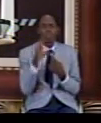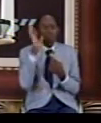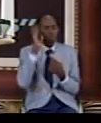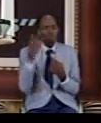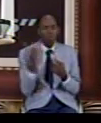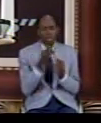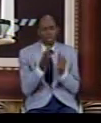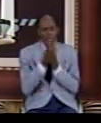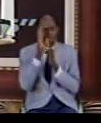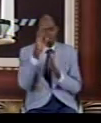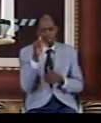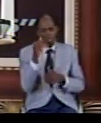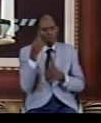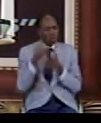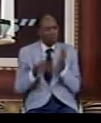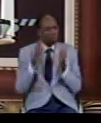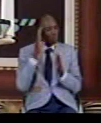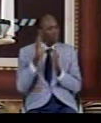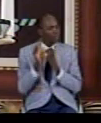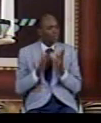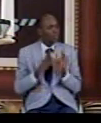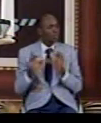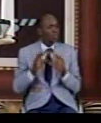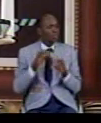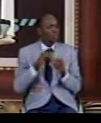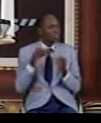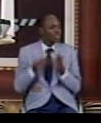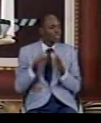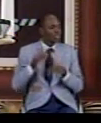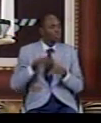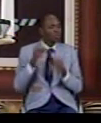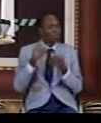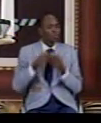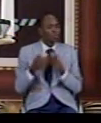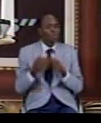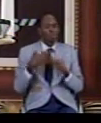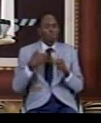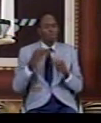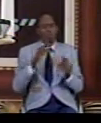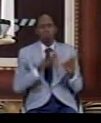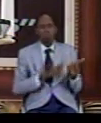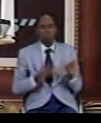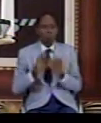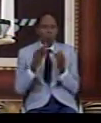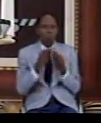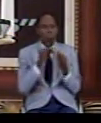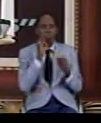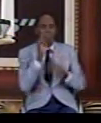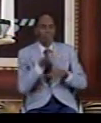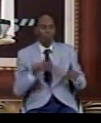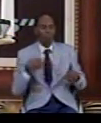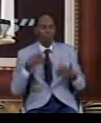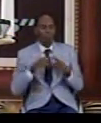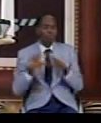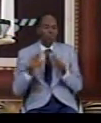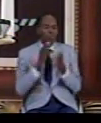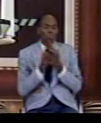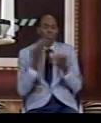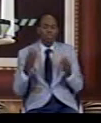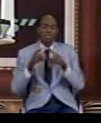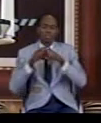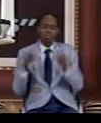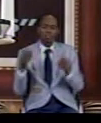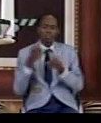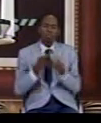this condition? My relatives are calling me and they are telling me to do something contrary to the word of God and contrary to the will